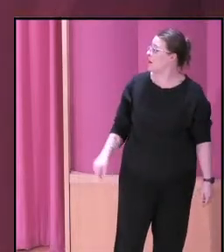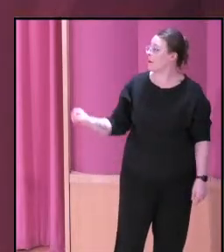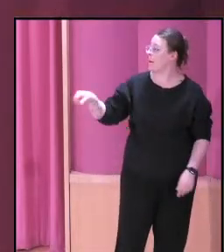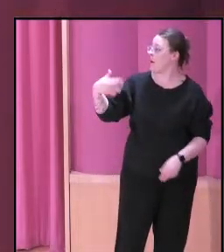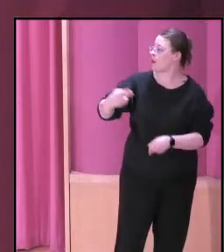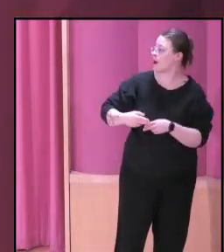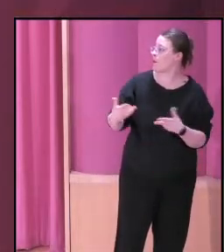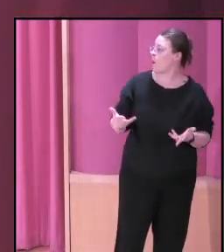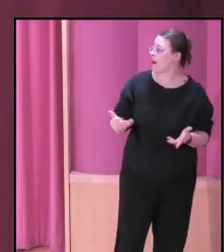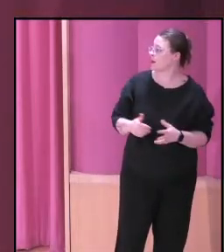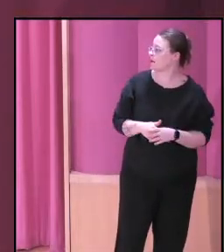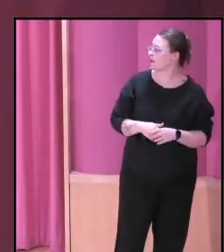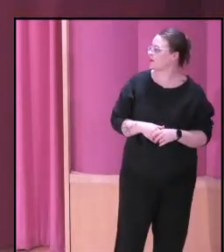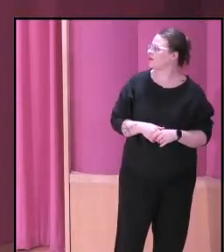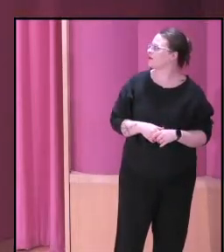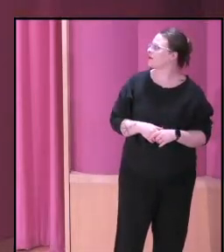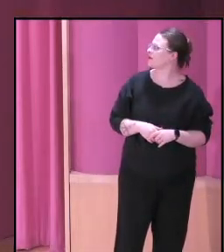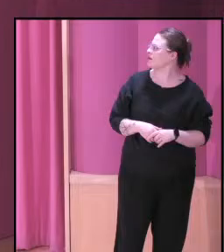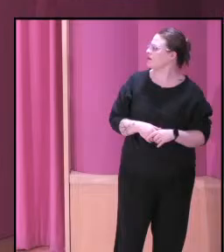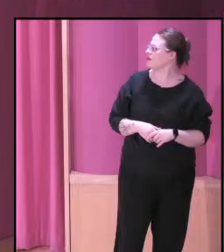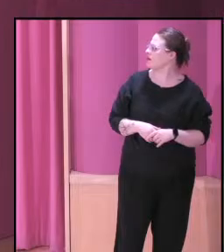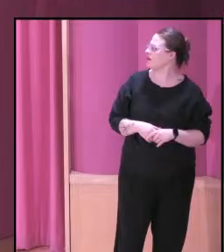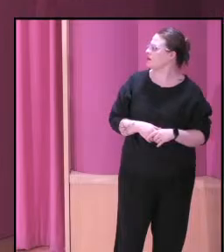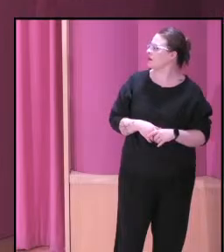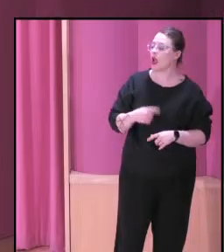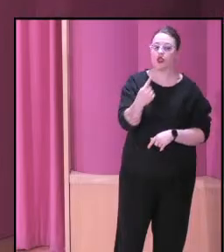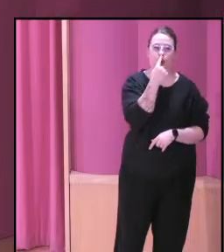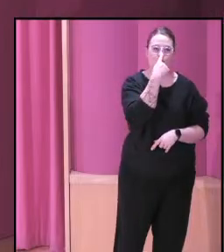well. It's also known as the nose breaker.